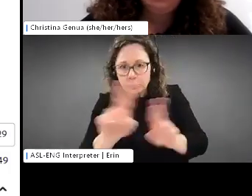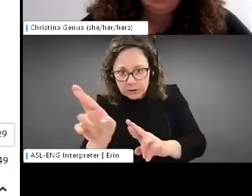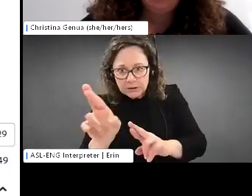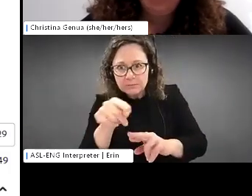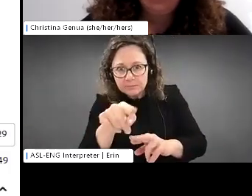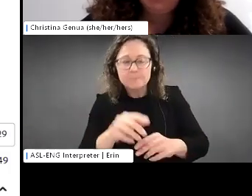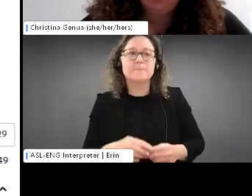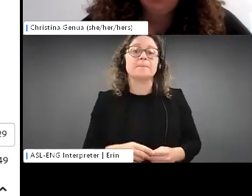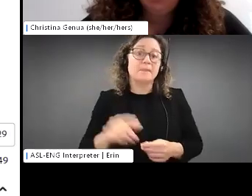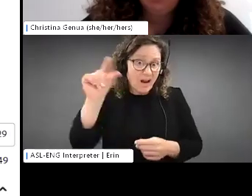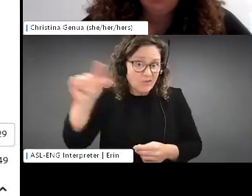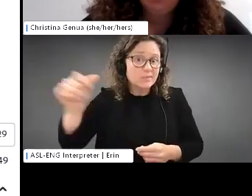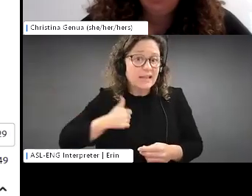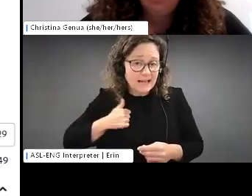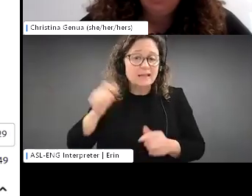use the internet